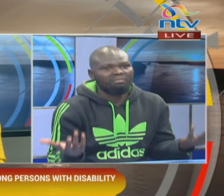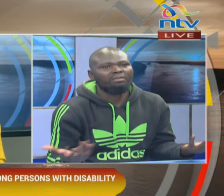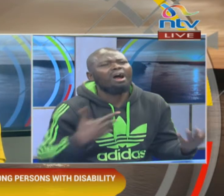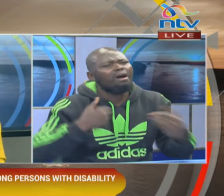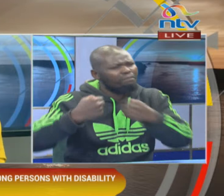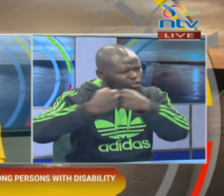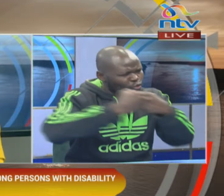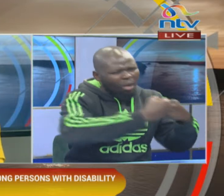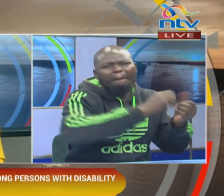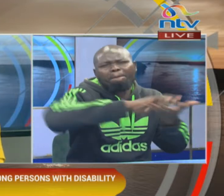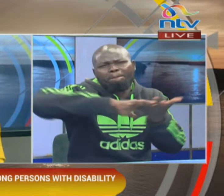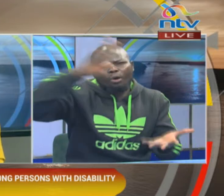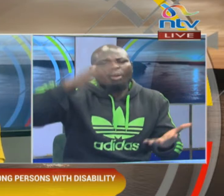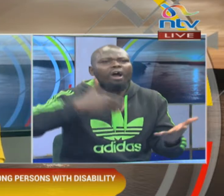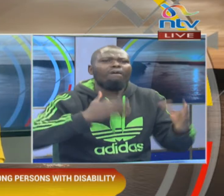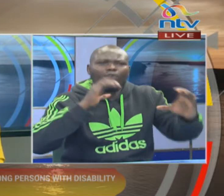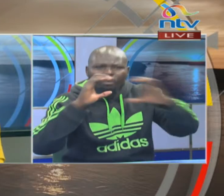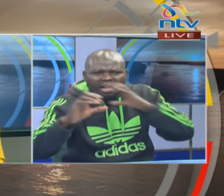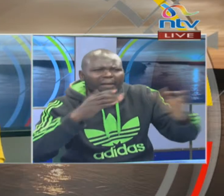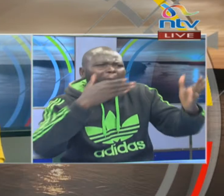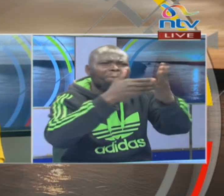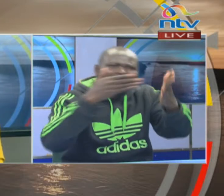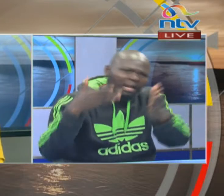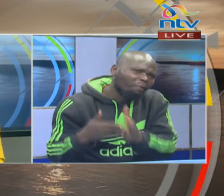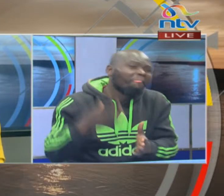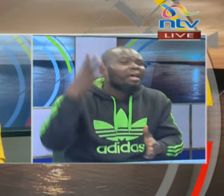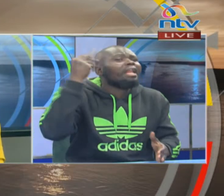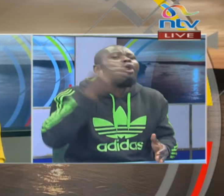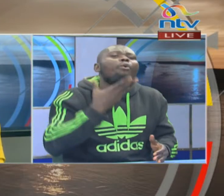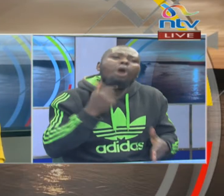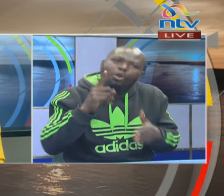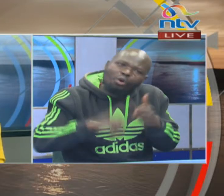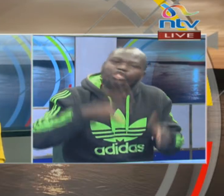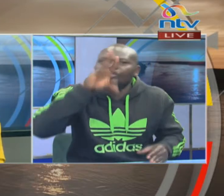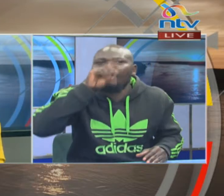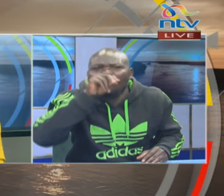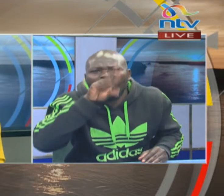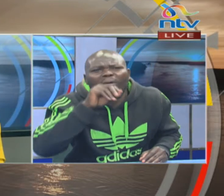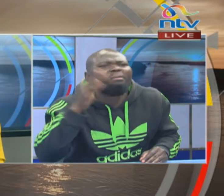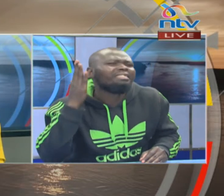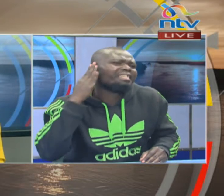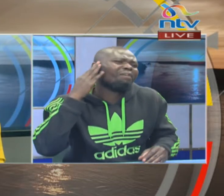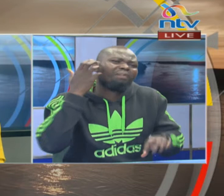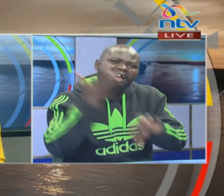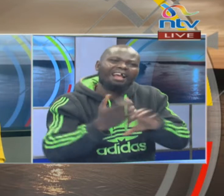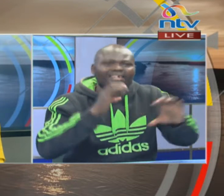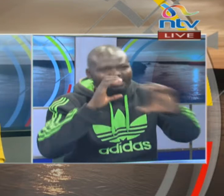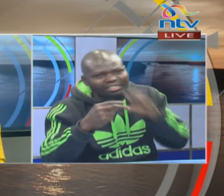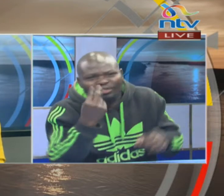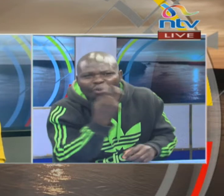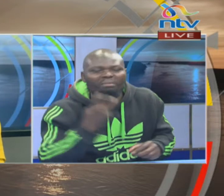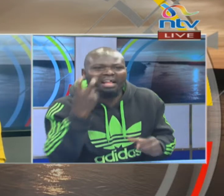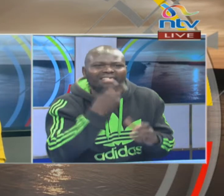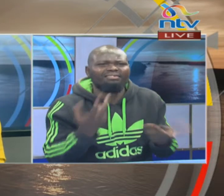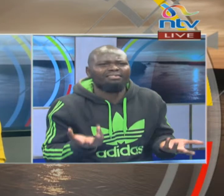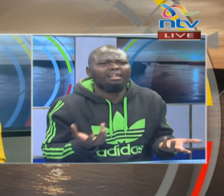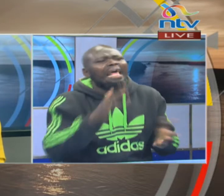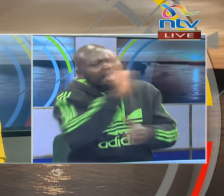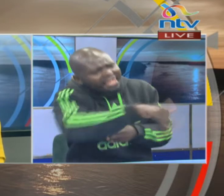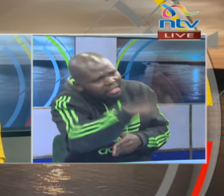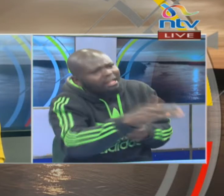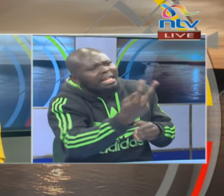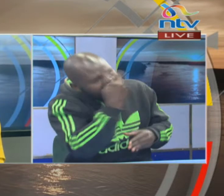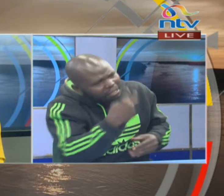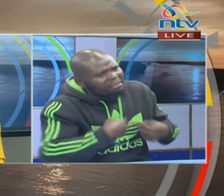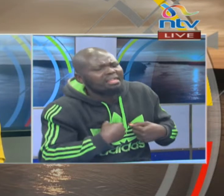have children, and they are living well. So it varies. There are some who have communication barriers, and others